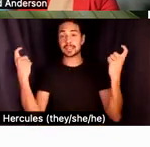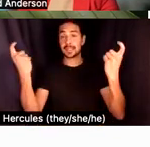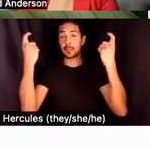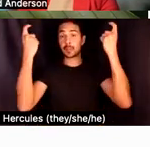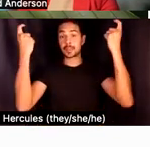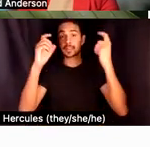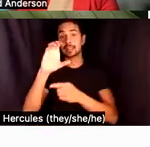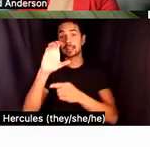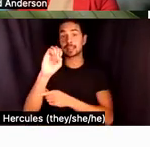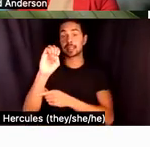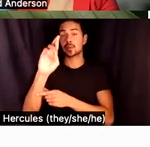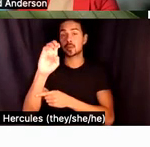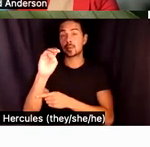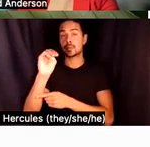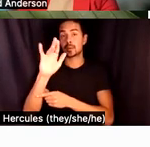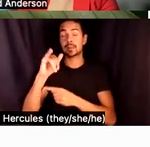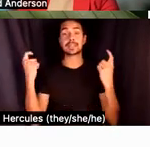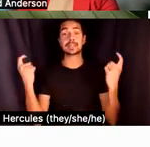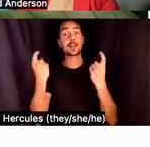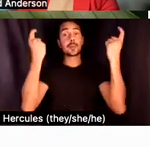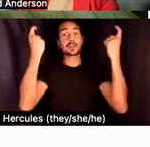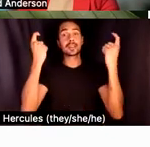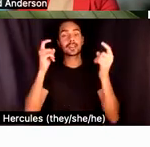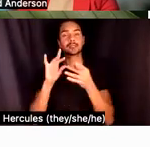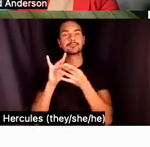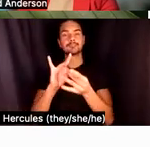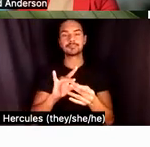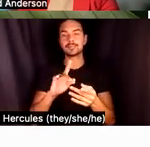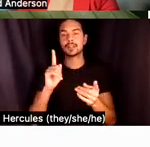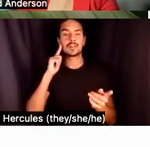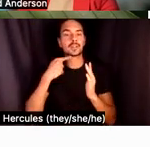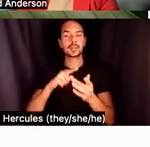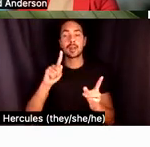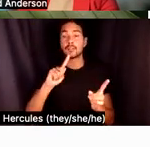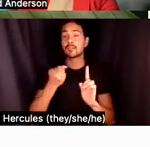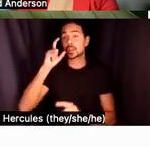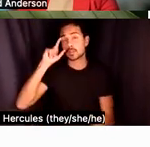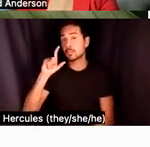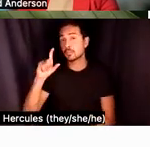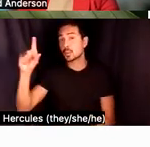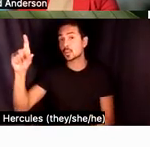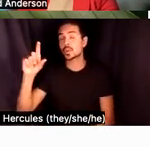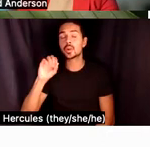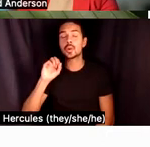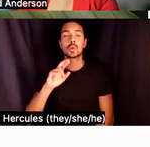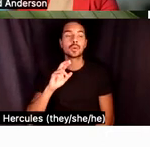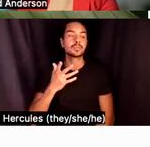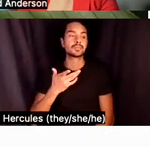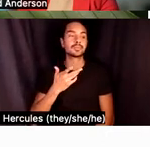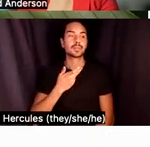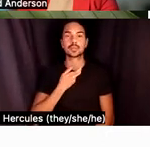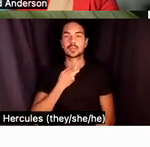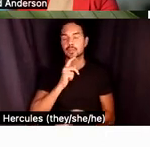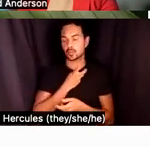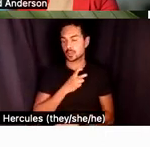talk even more about, but ceremonies around, like first moon or those other transitions in life, as well as even naming ceremonies, and how for